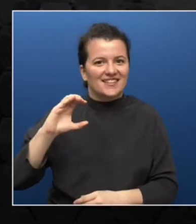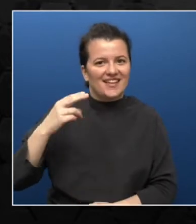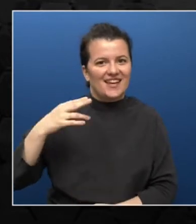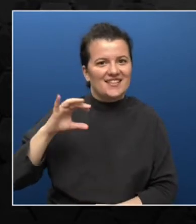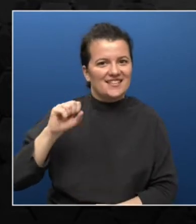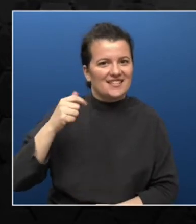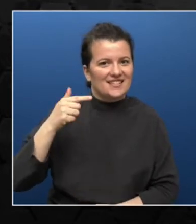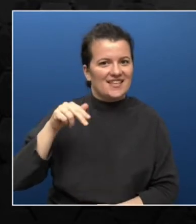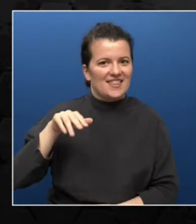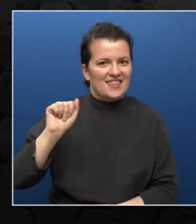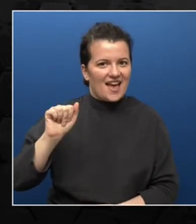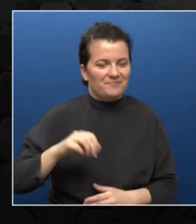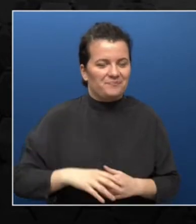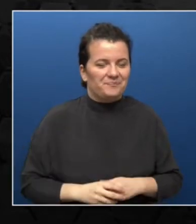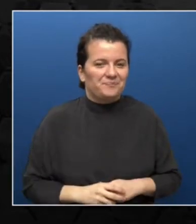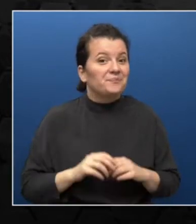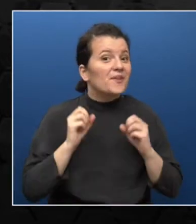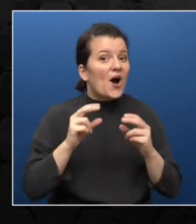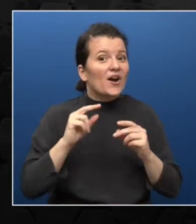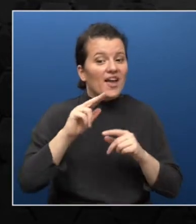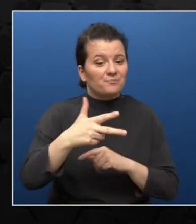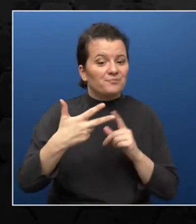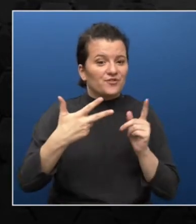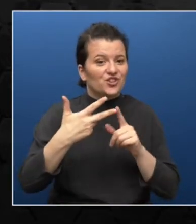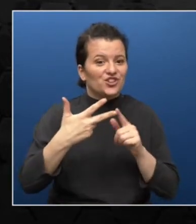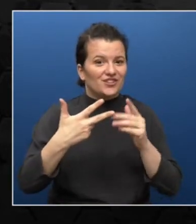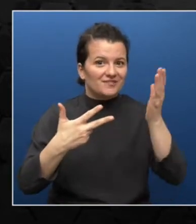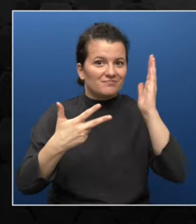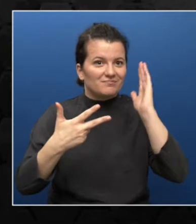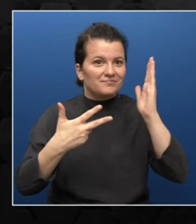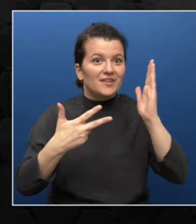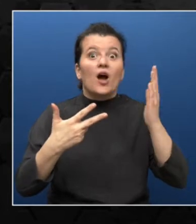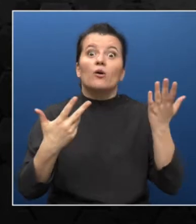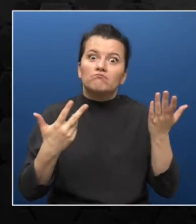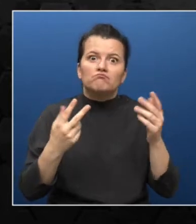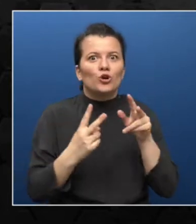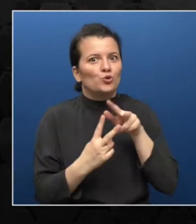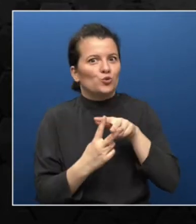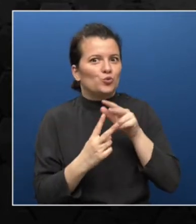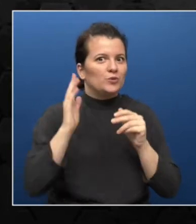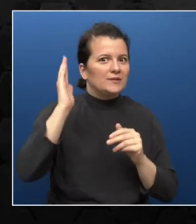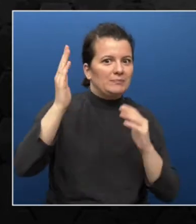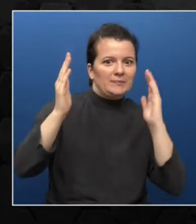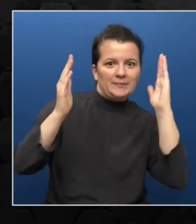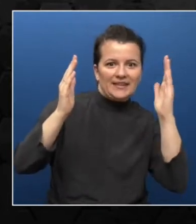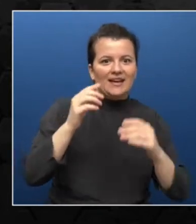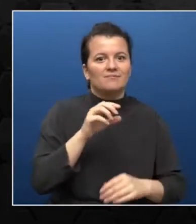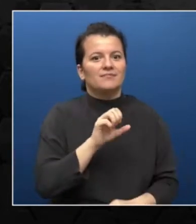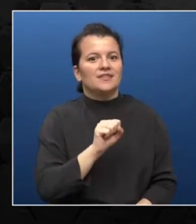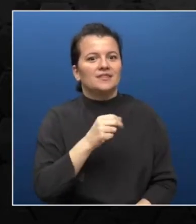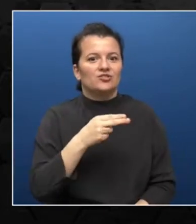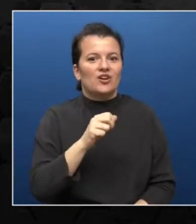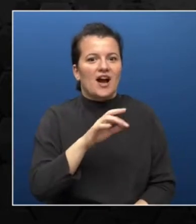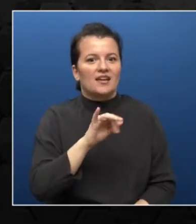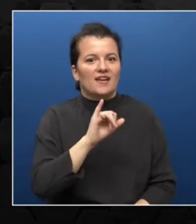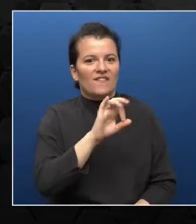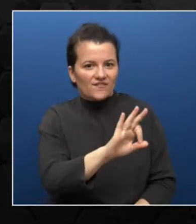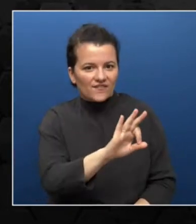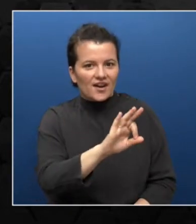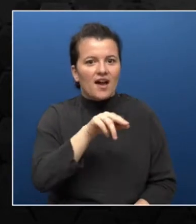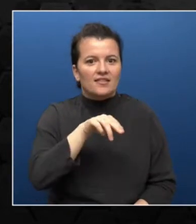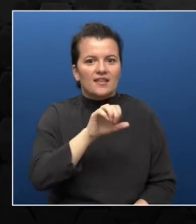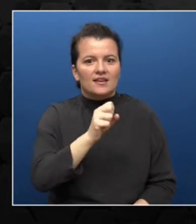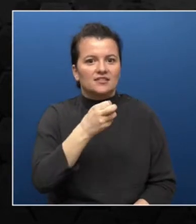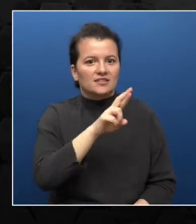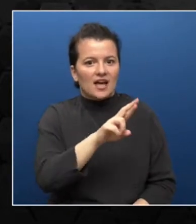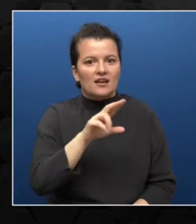we are ready for the next session, and we have two speakers now. We have Luisa Gonzalez and Sharif Nassar, who are both going to talk